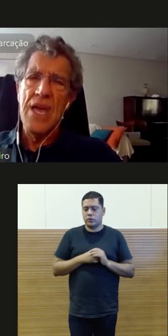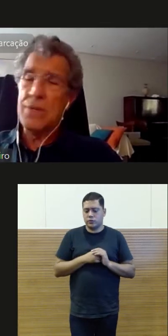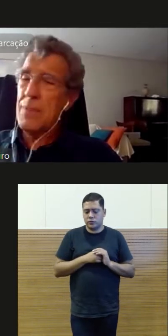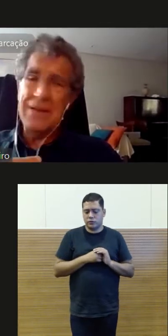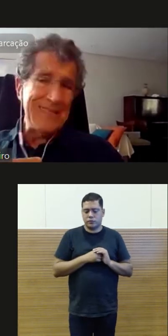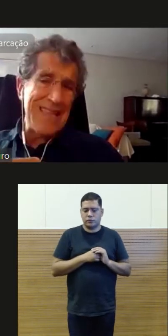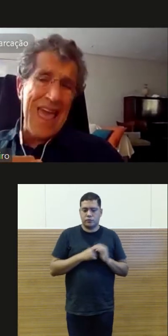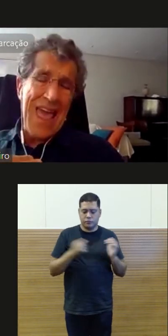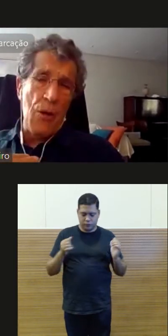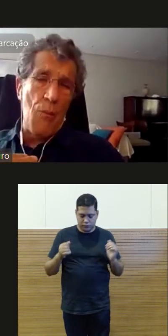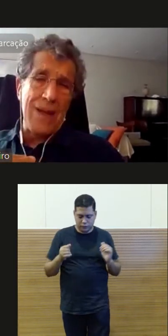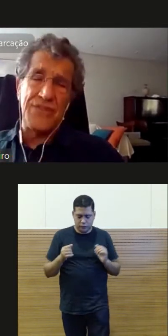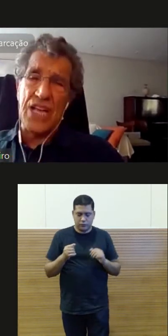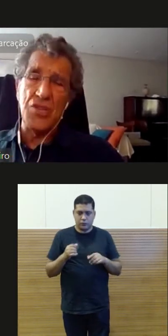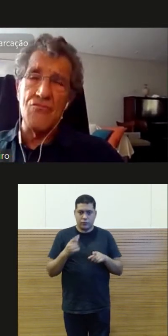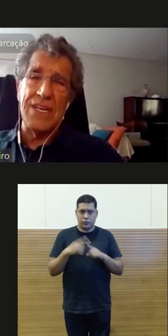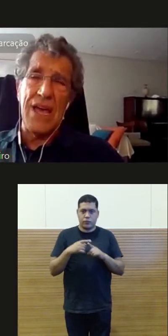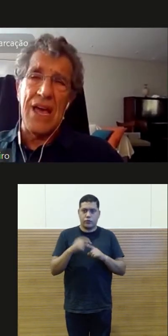purposes.